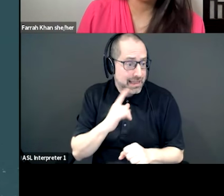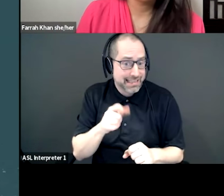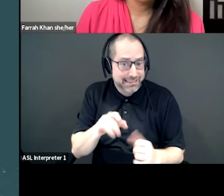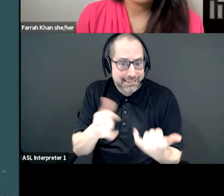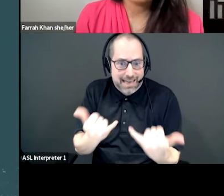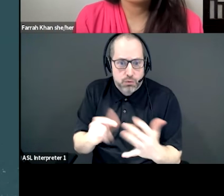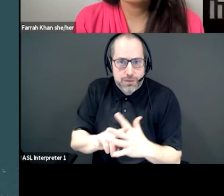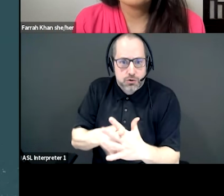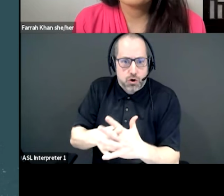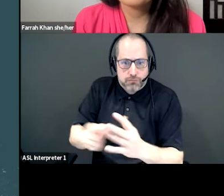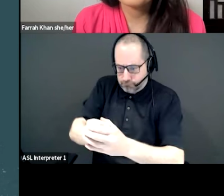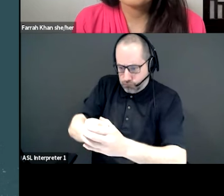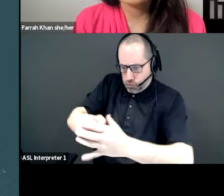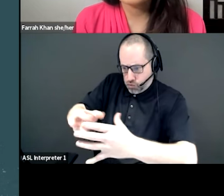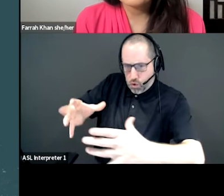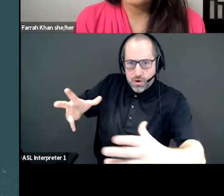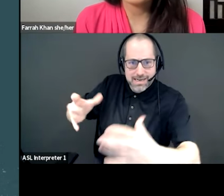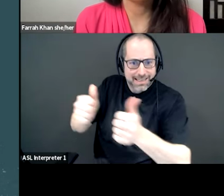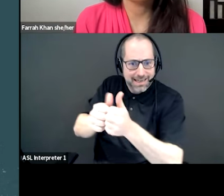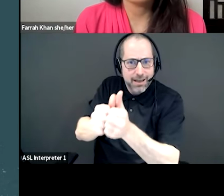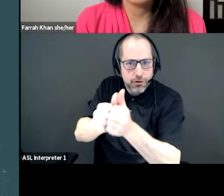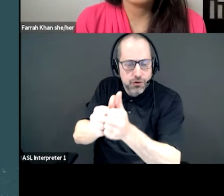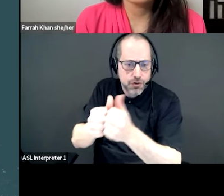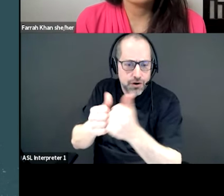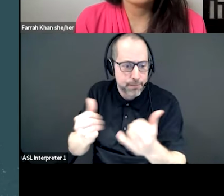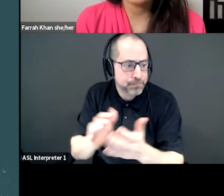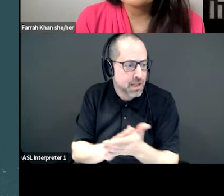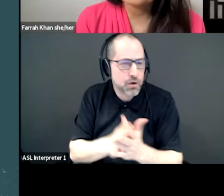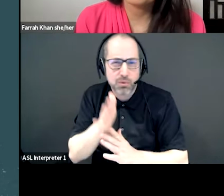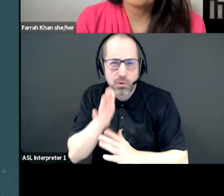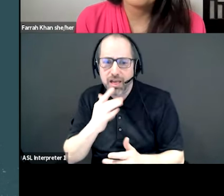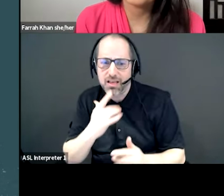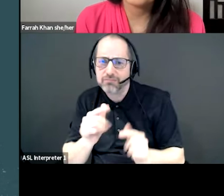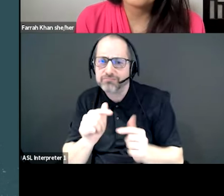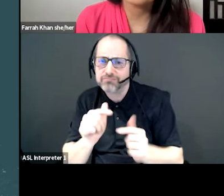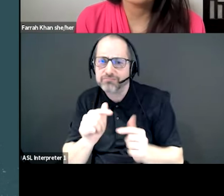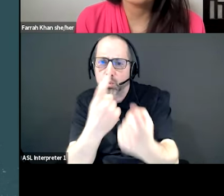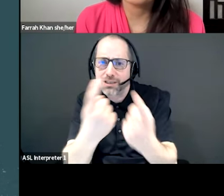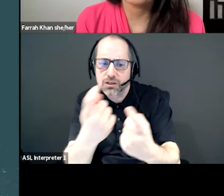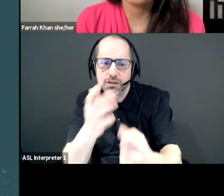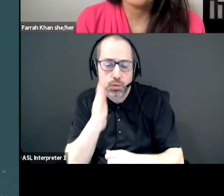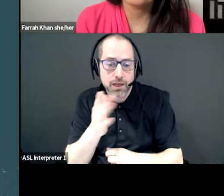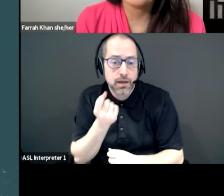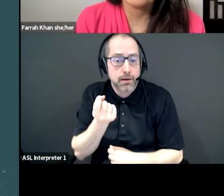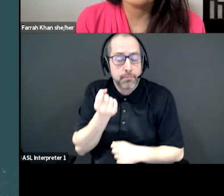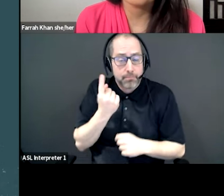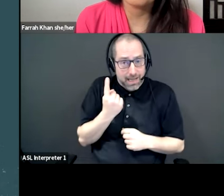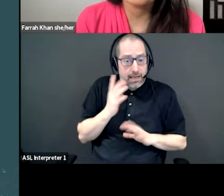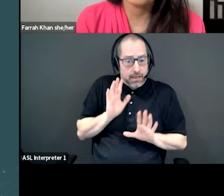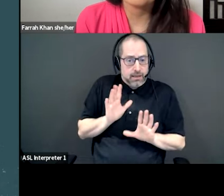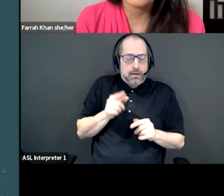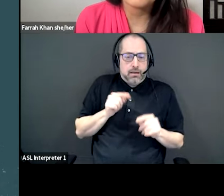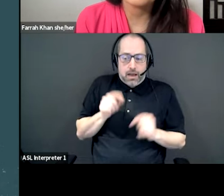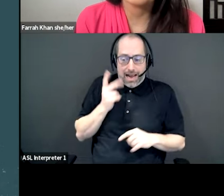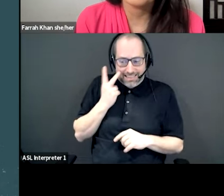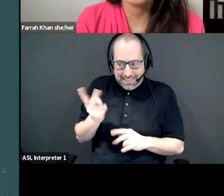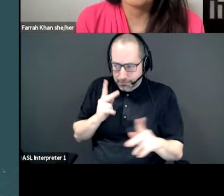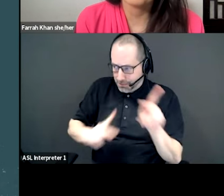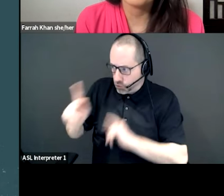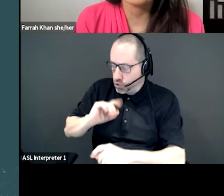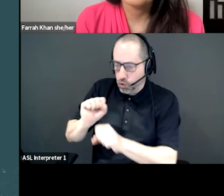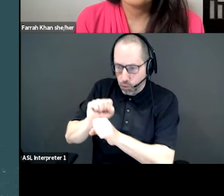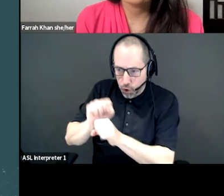together. I want to thank, you know, we're going to get into the questions piece, but I see people from sexual assault centers and people who've done tremendous work for decades to